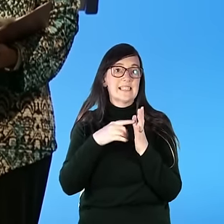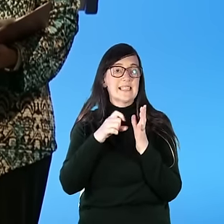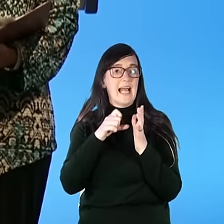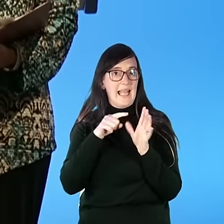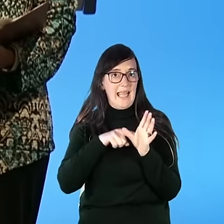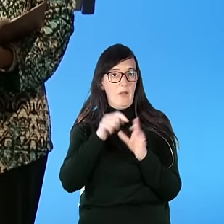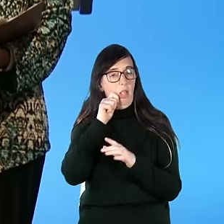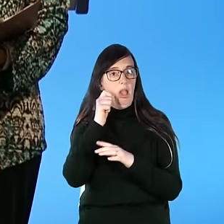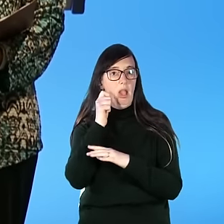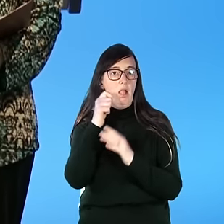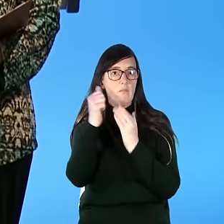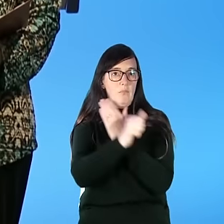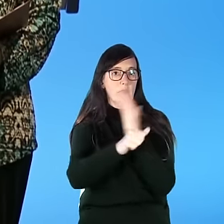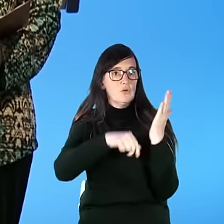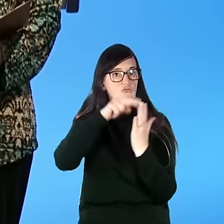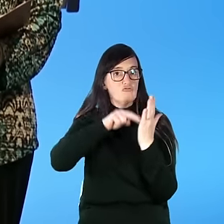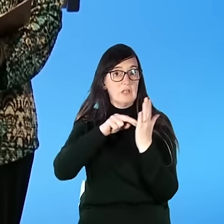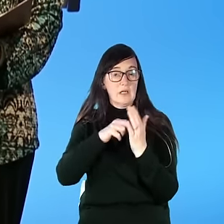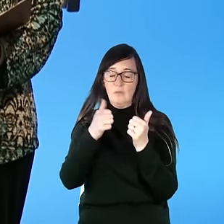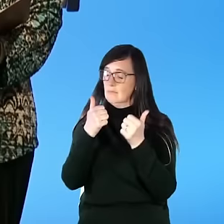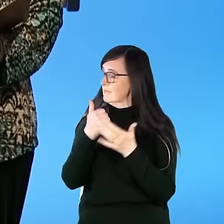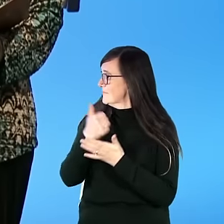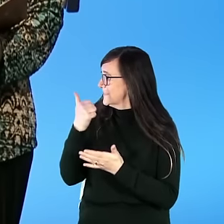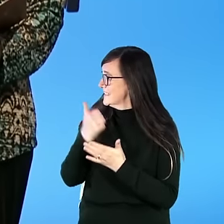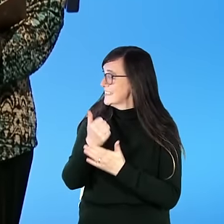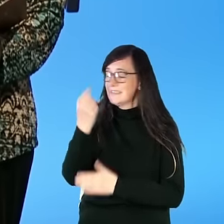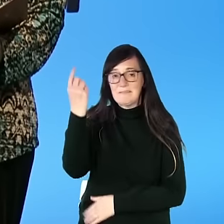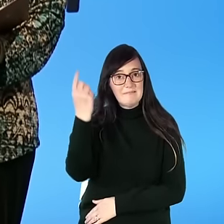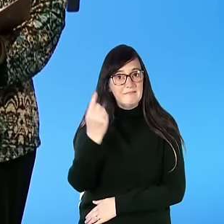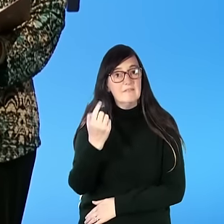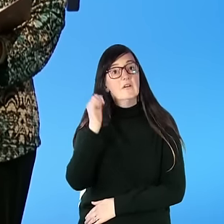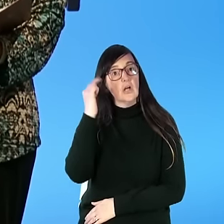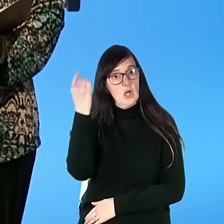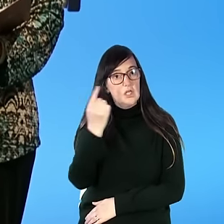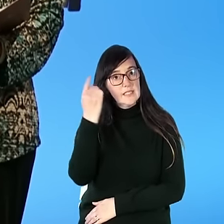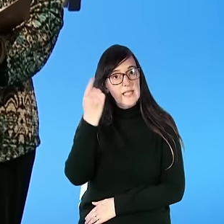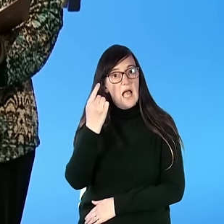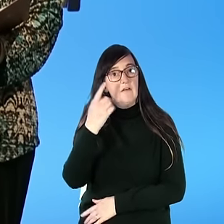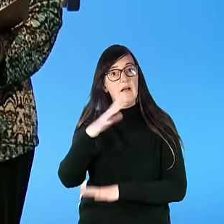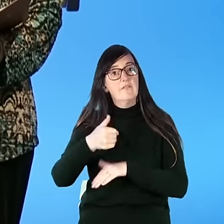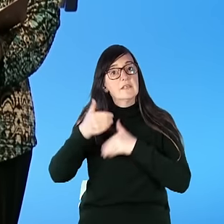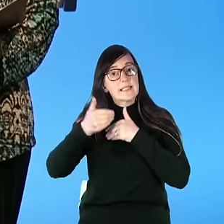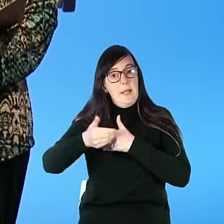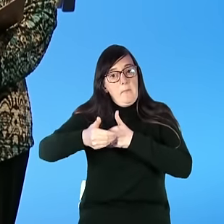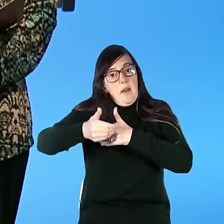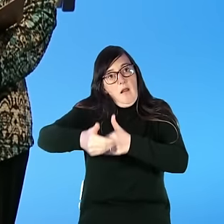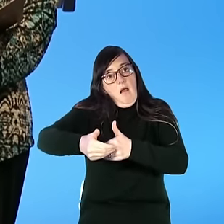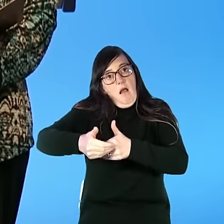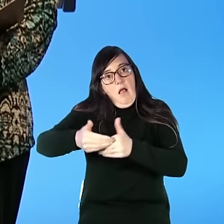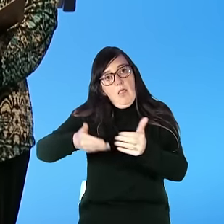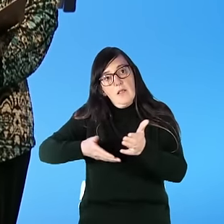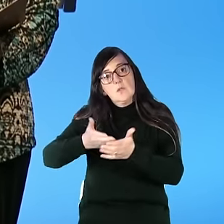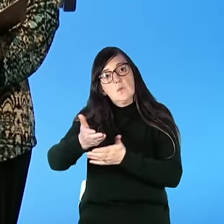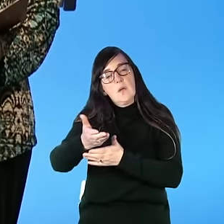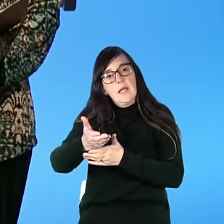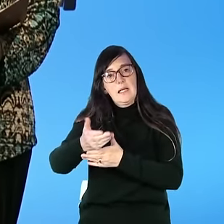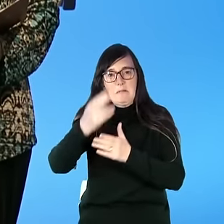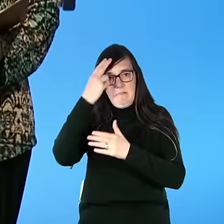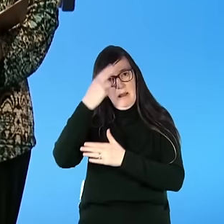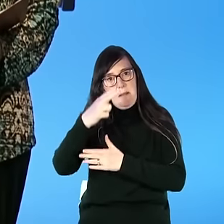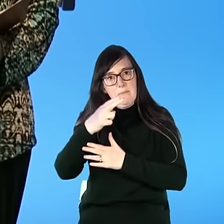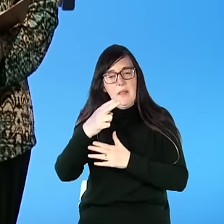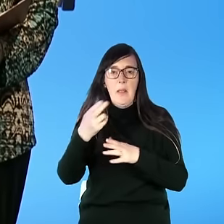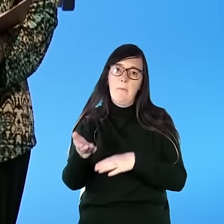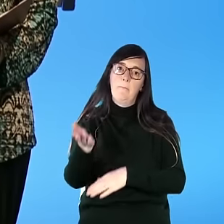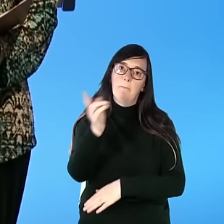Anne with us. She's going to be delivering a seminar series this week on Back to Basics. But before all of that, let me pray for us as we